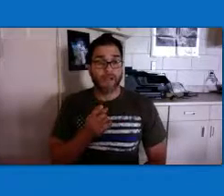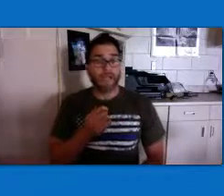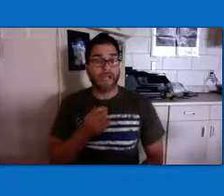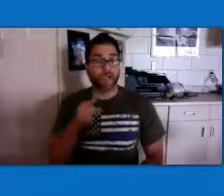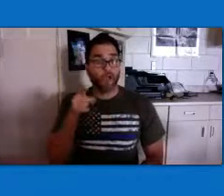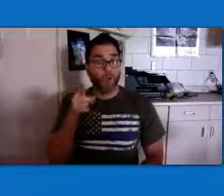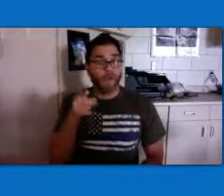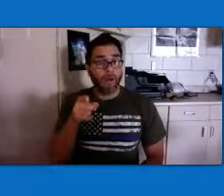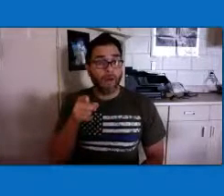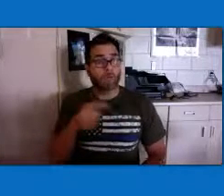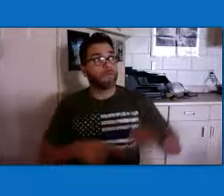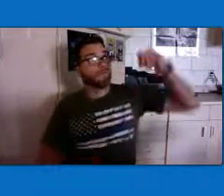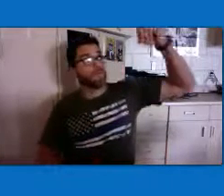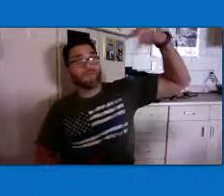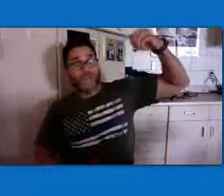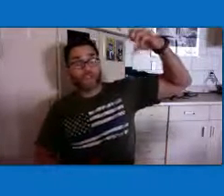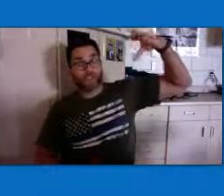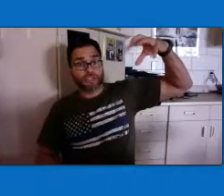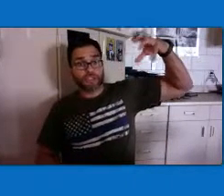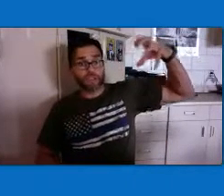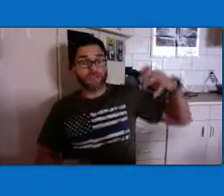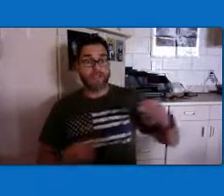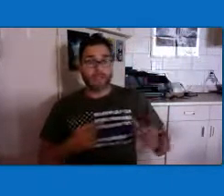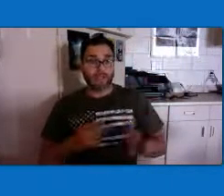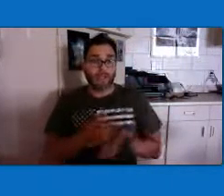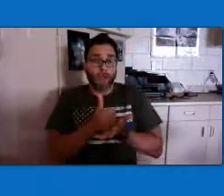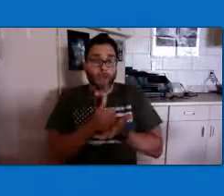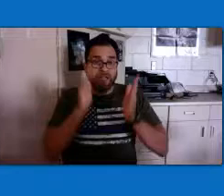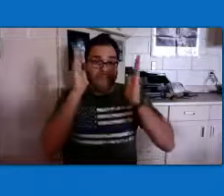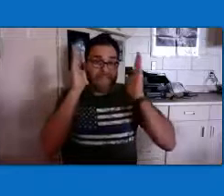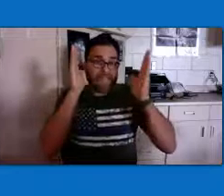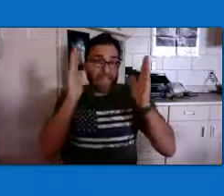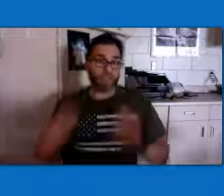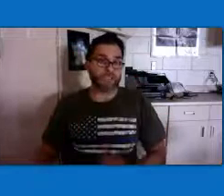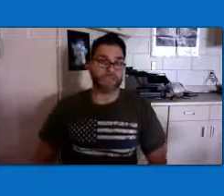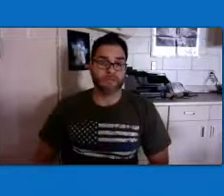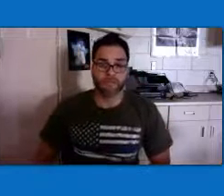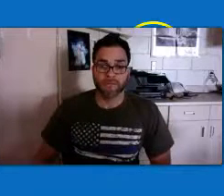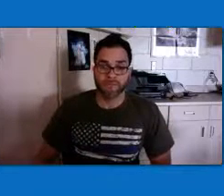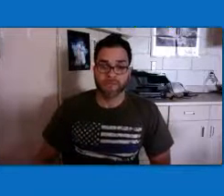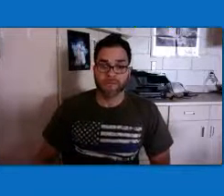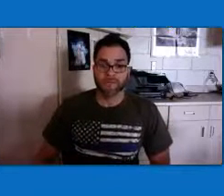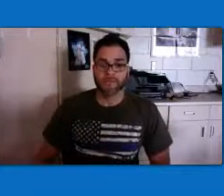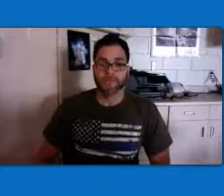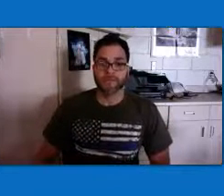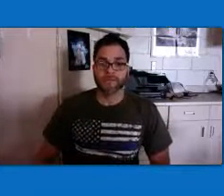Lash, like doorbell, flash, that help you get attention.